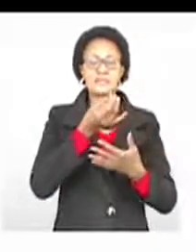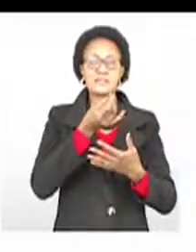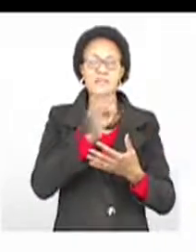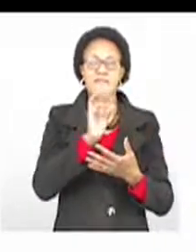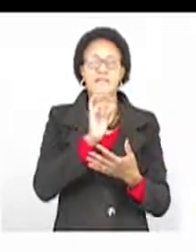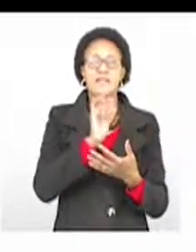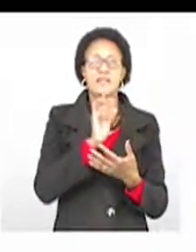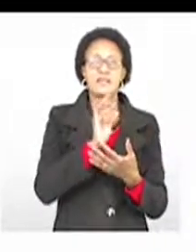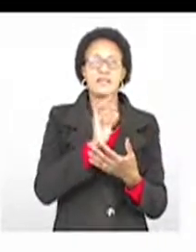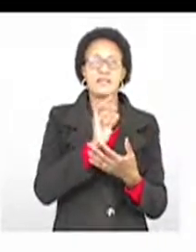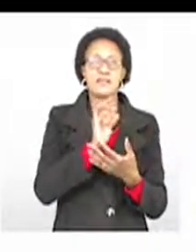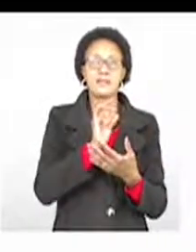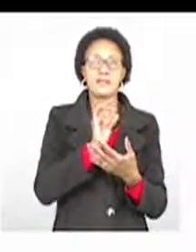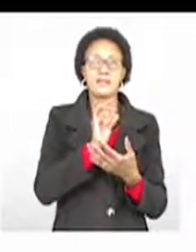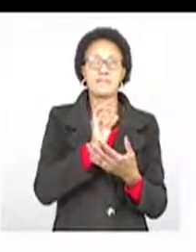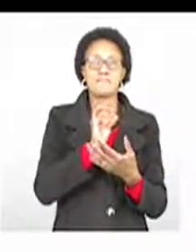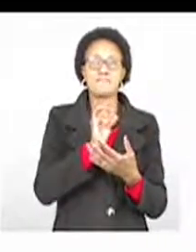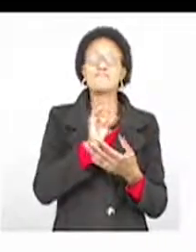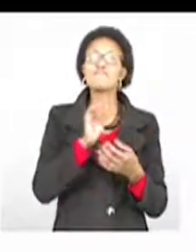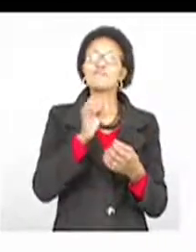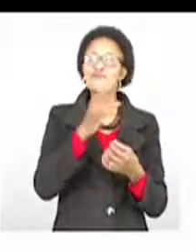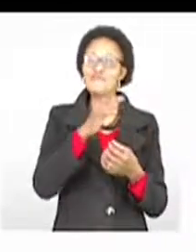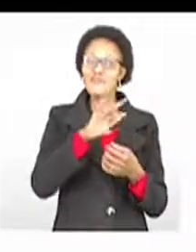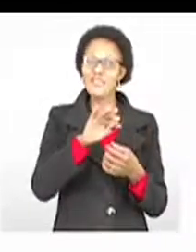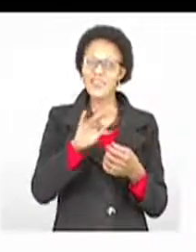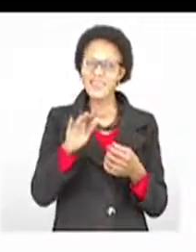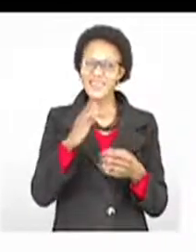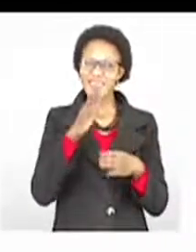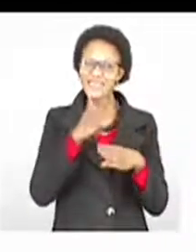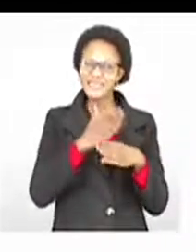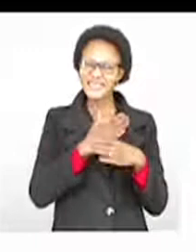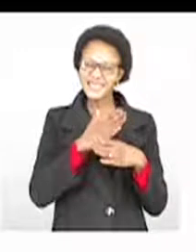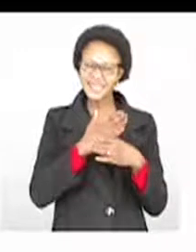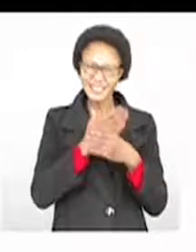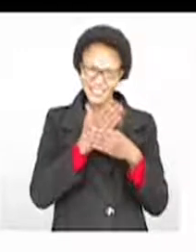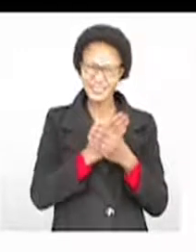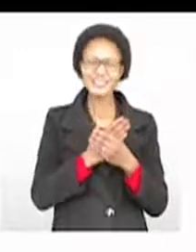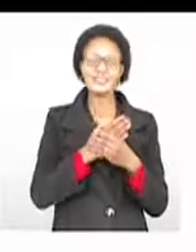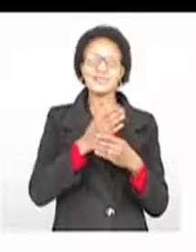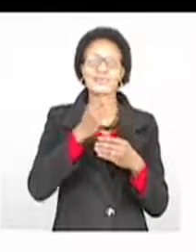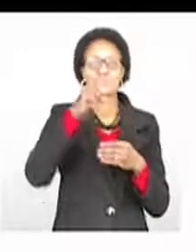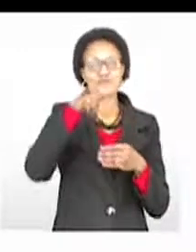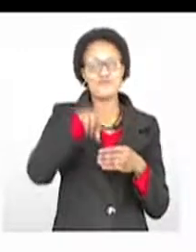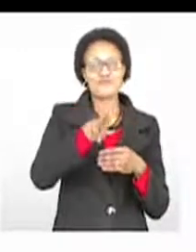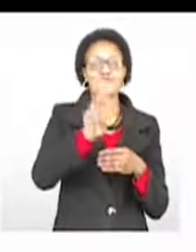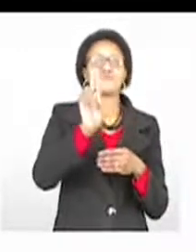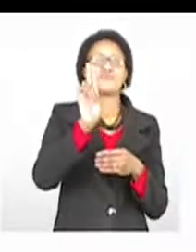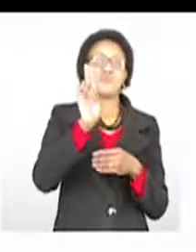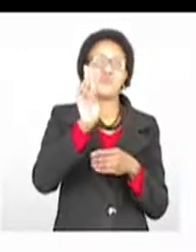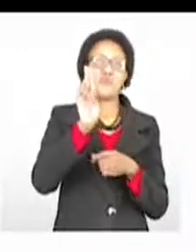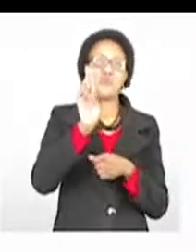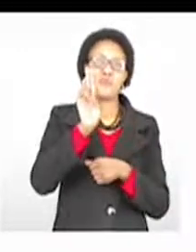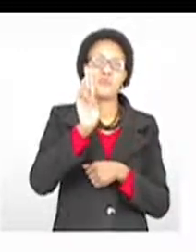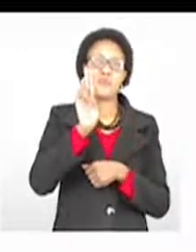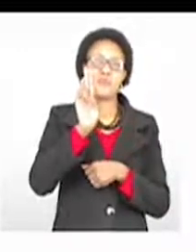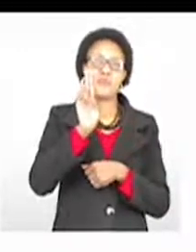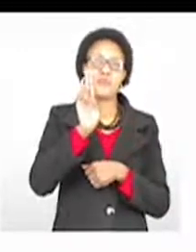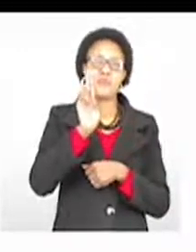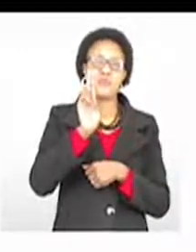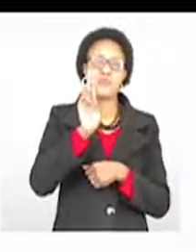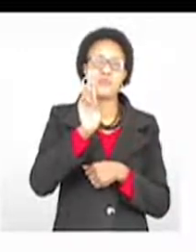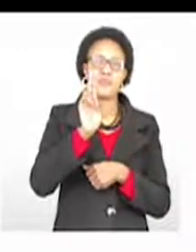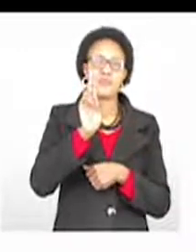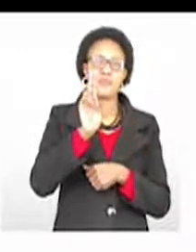Here we have a new letter being introduced to us. It is the letter U. Everybody, let's